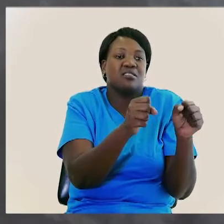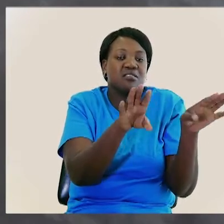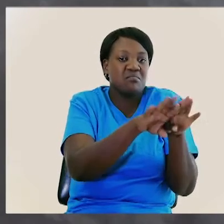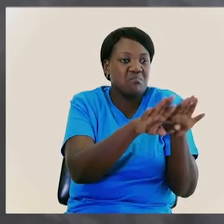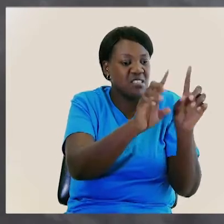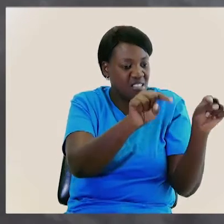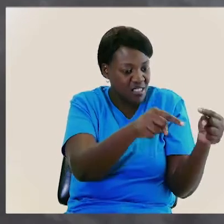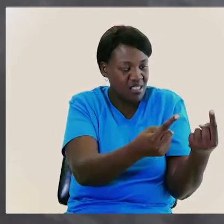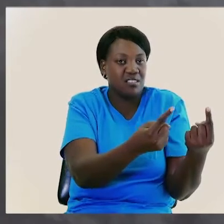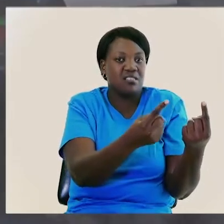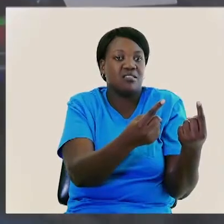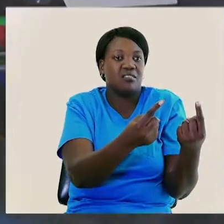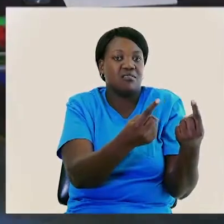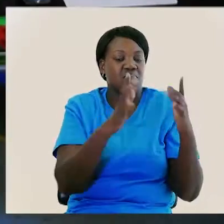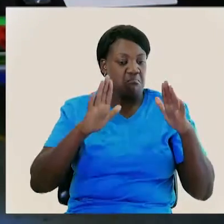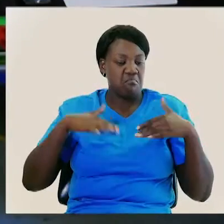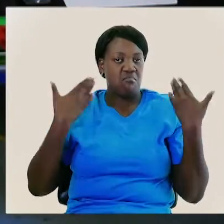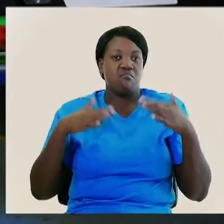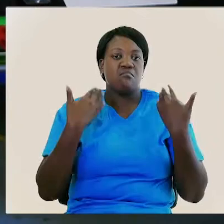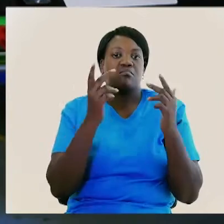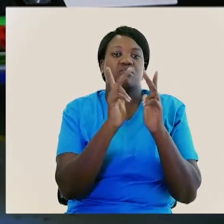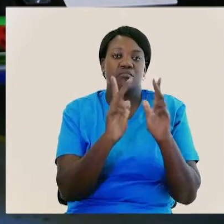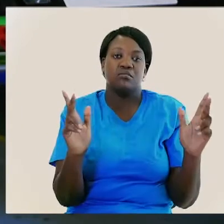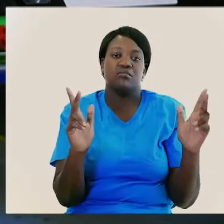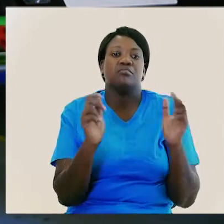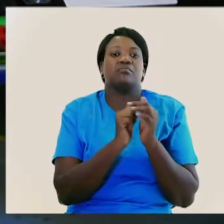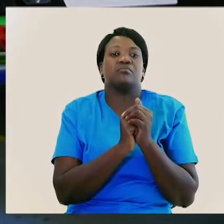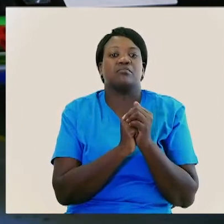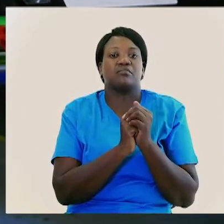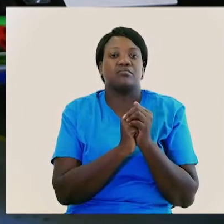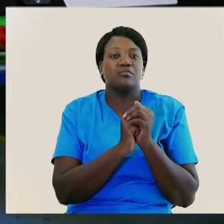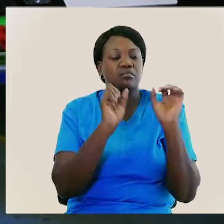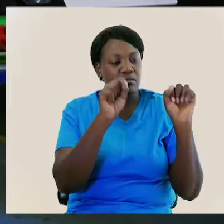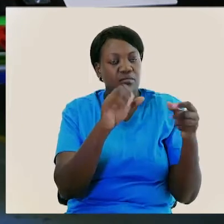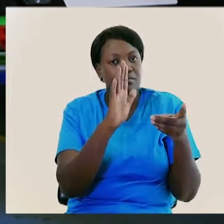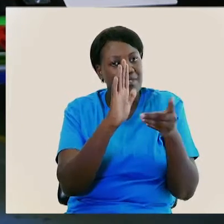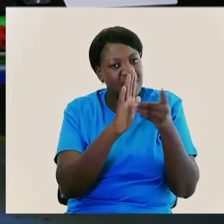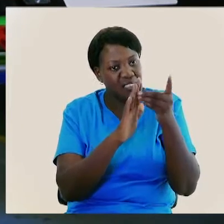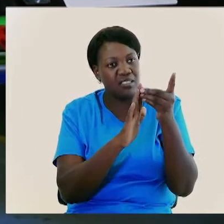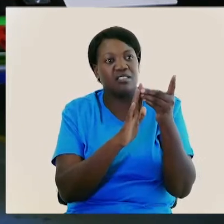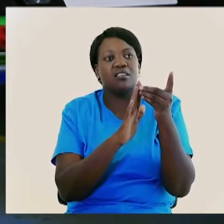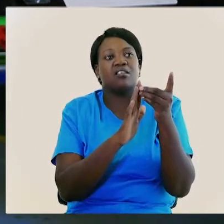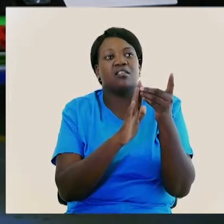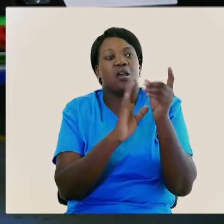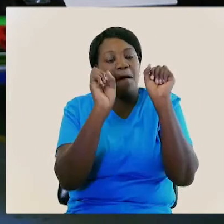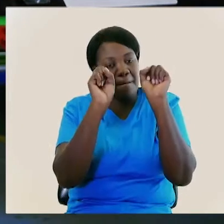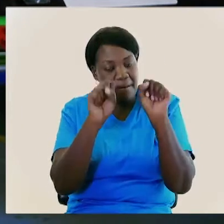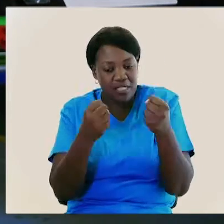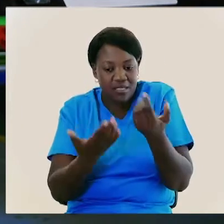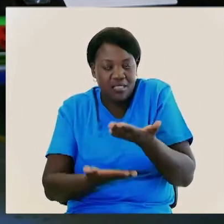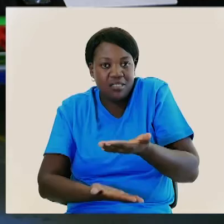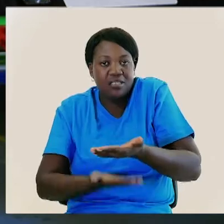satisfy people's needs. We've already seen that in order to develop, we must satisfy people's basic